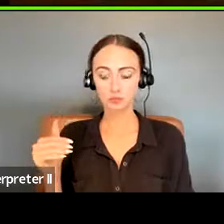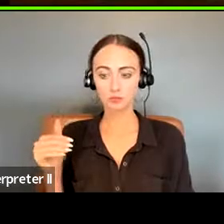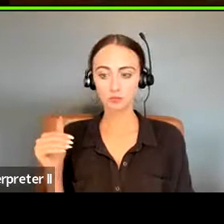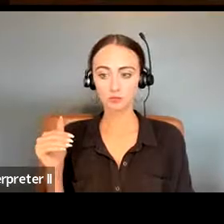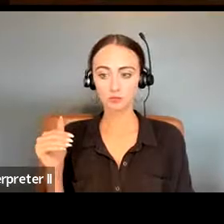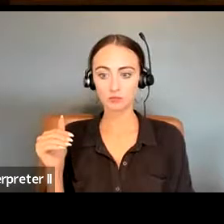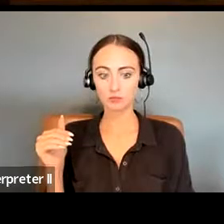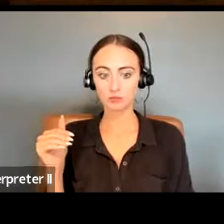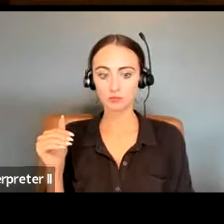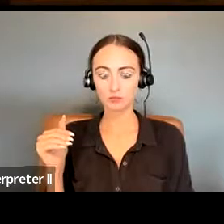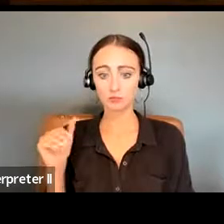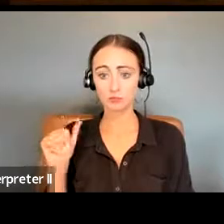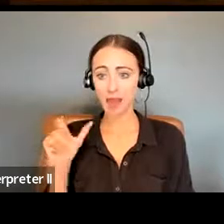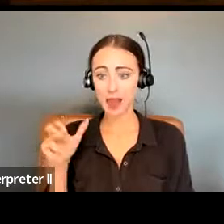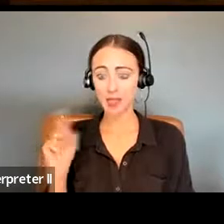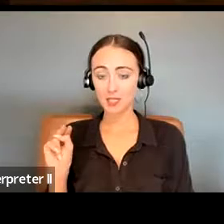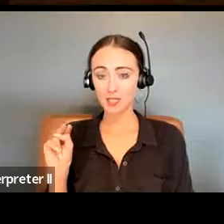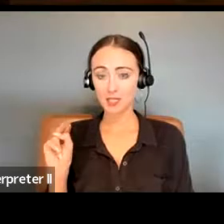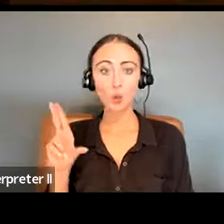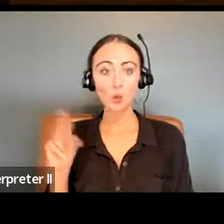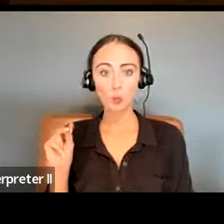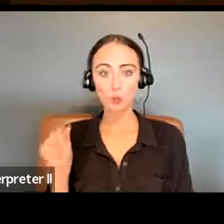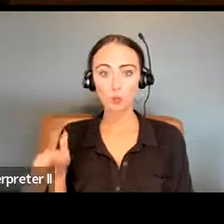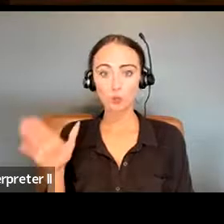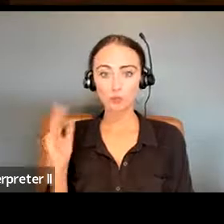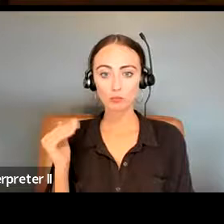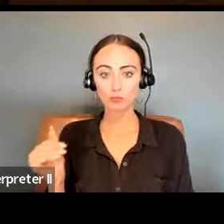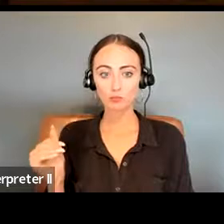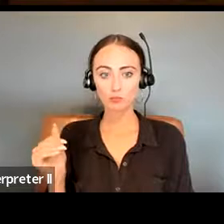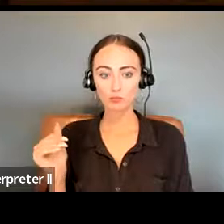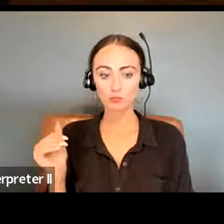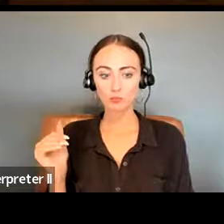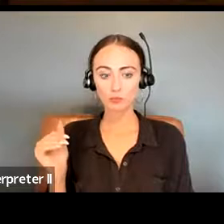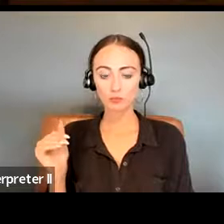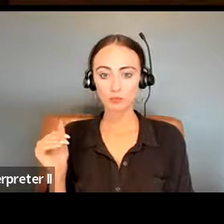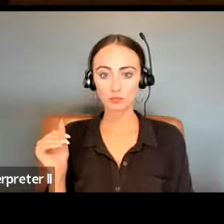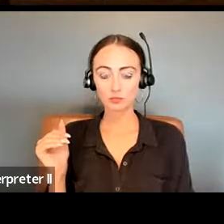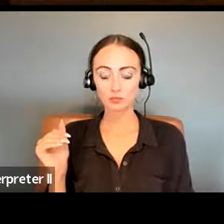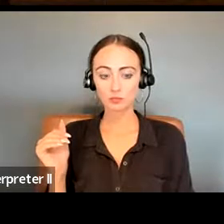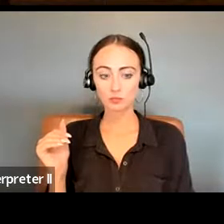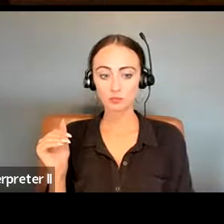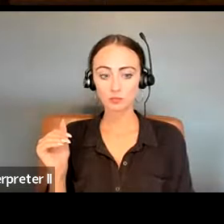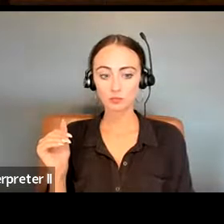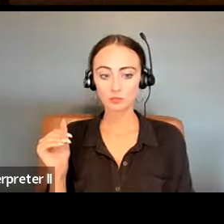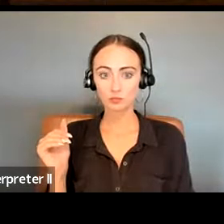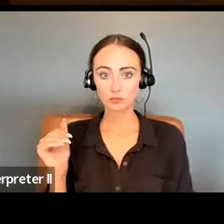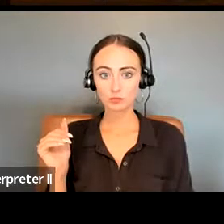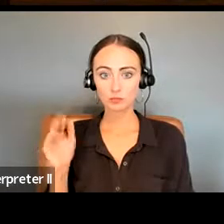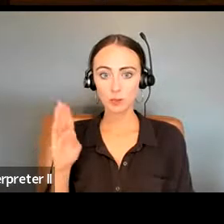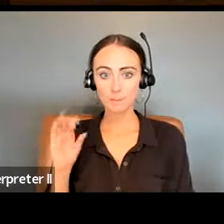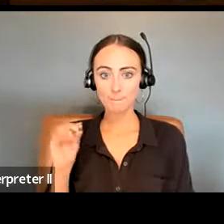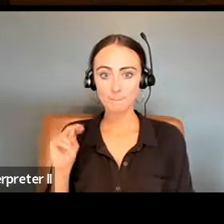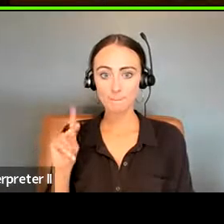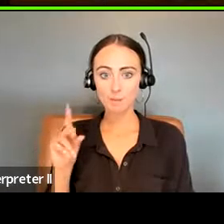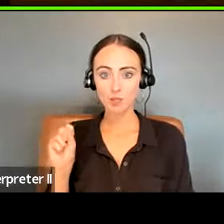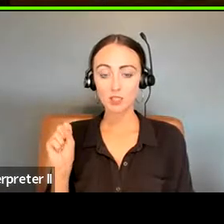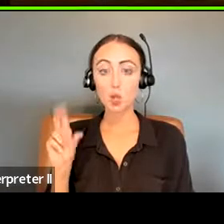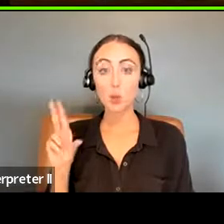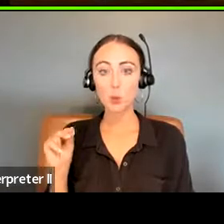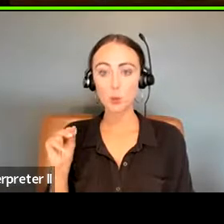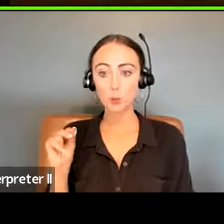no. Councilmember Allen. No. Councilmember Allen votes no. Councilmember Bonds.